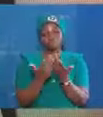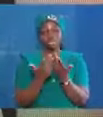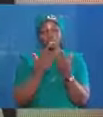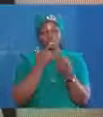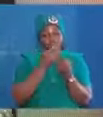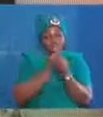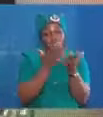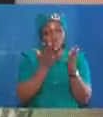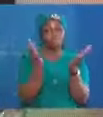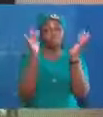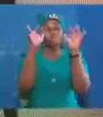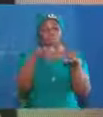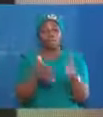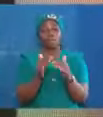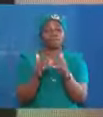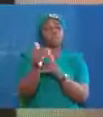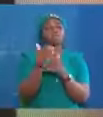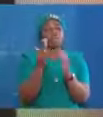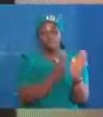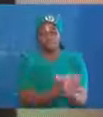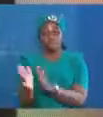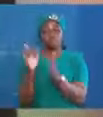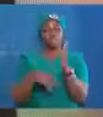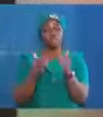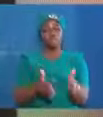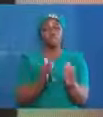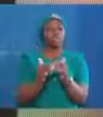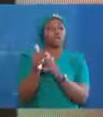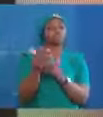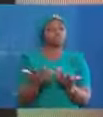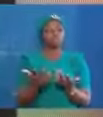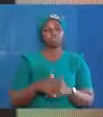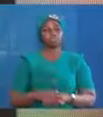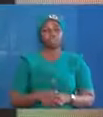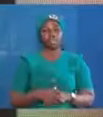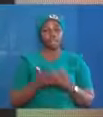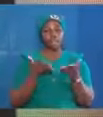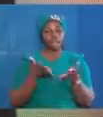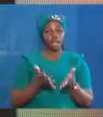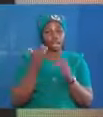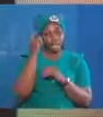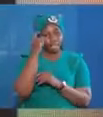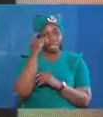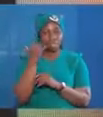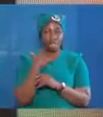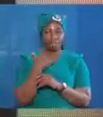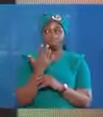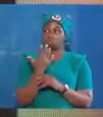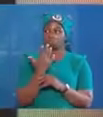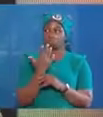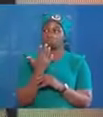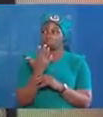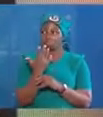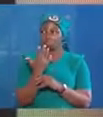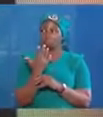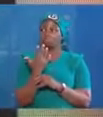forward and what you have planned going forward. And I think we have planned very well. The Secretariat is up and running. We